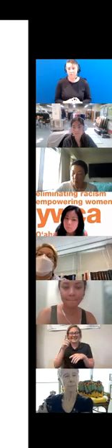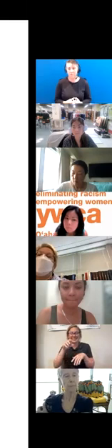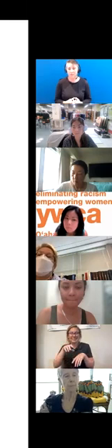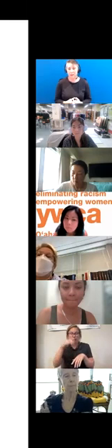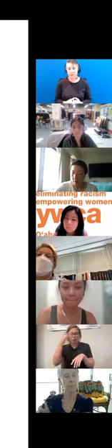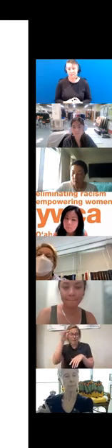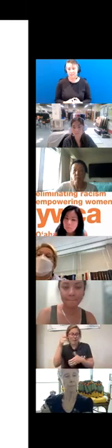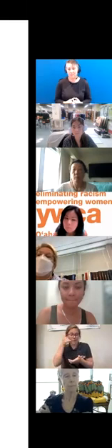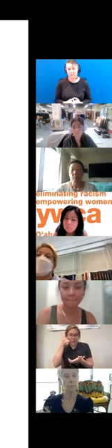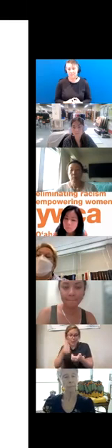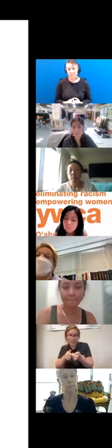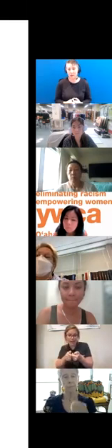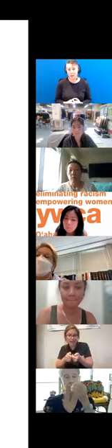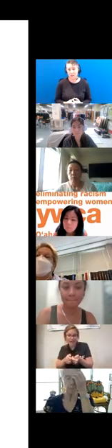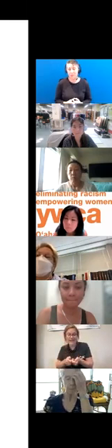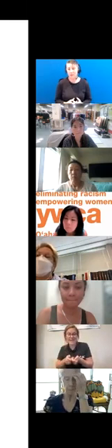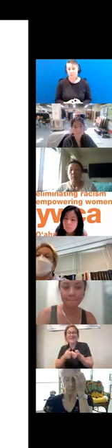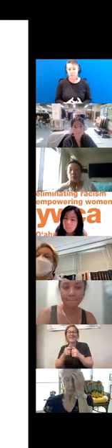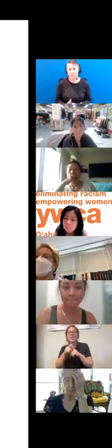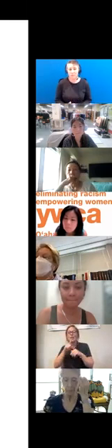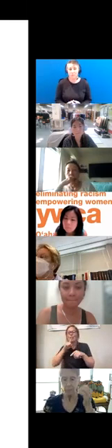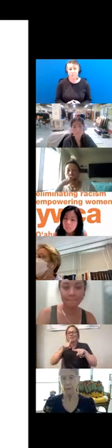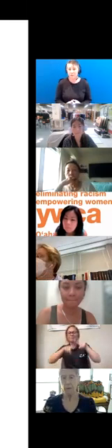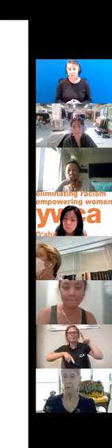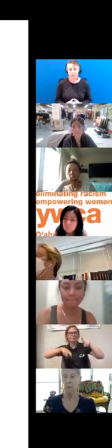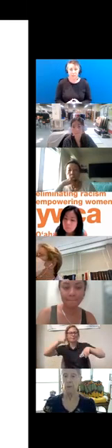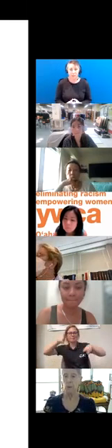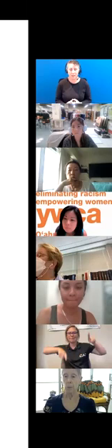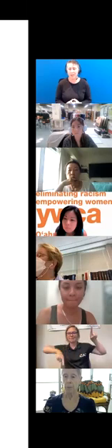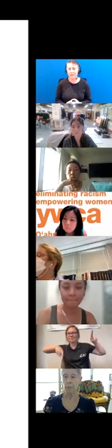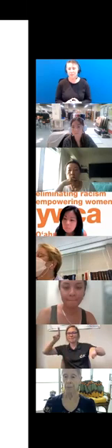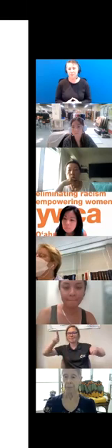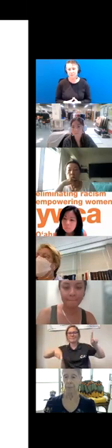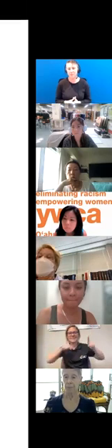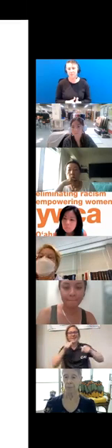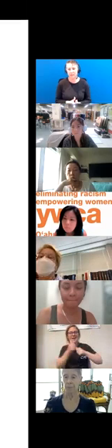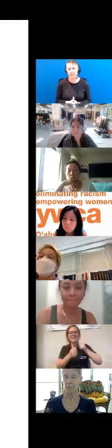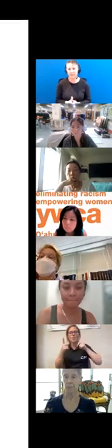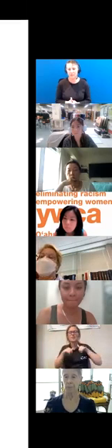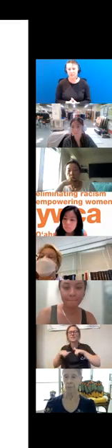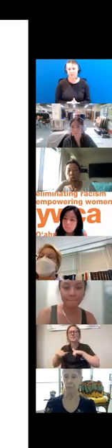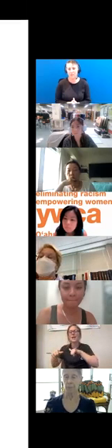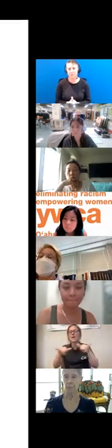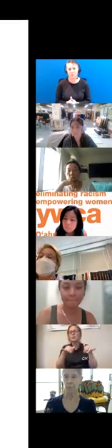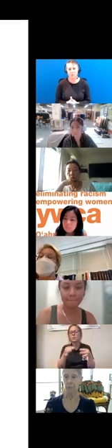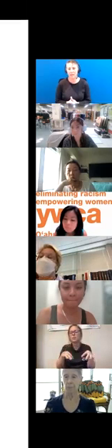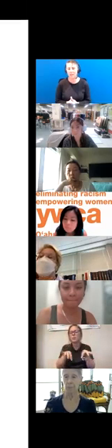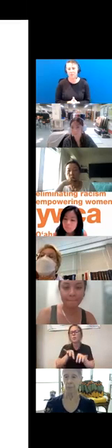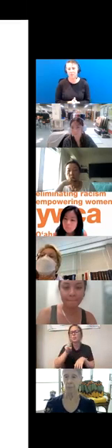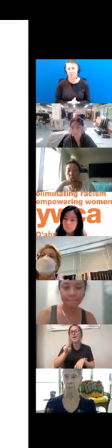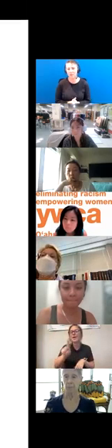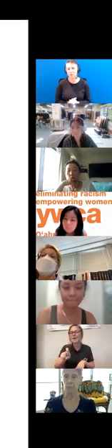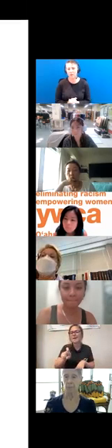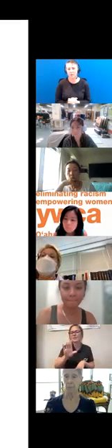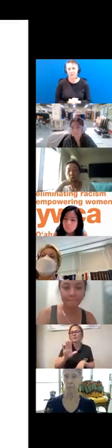Or they might want to use a smartphone to communicate. There's really such a variety of the way people communicate.